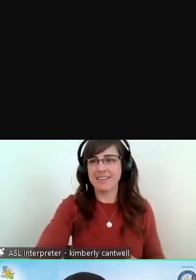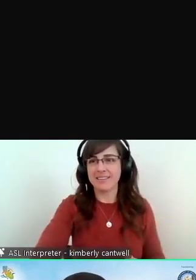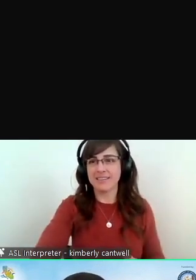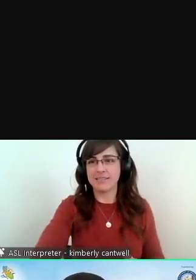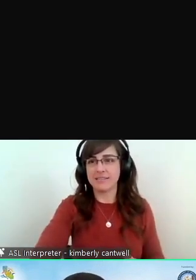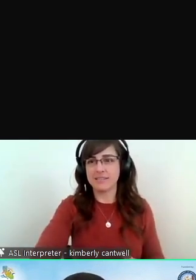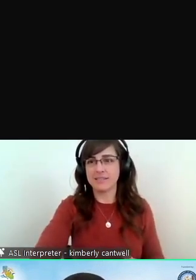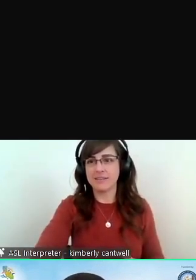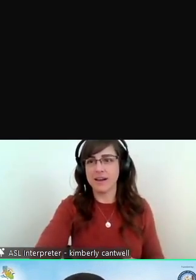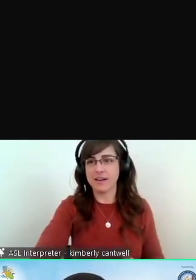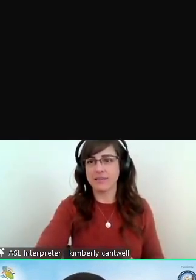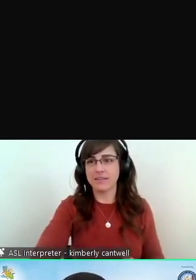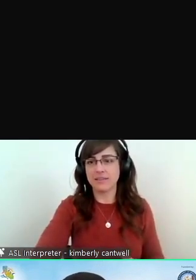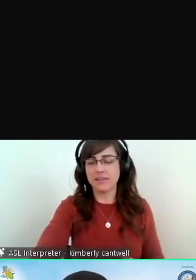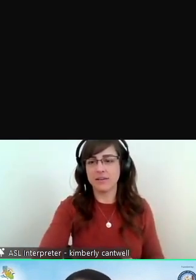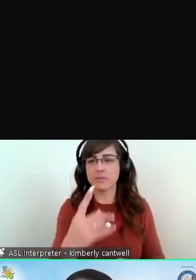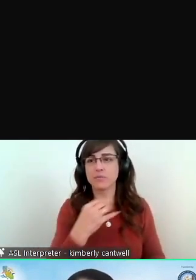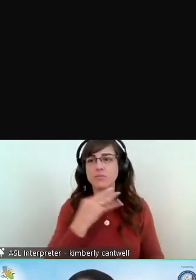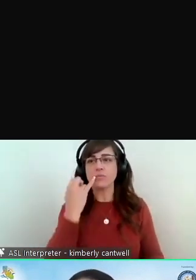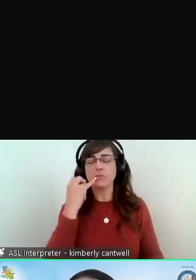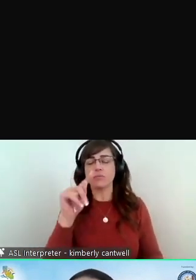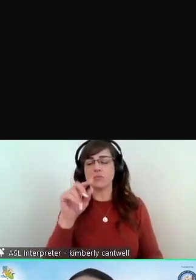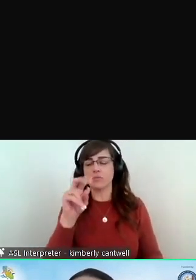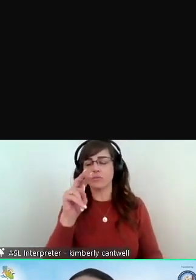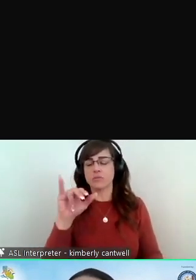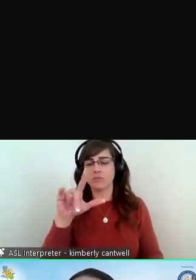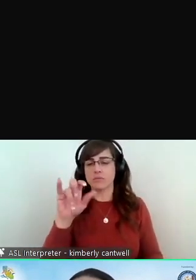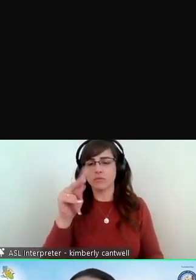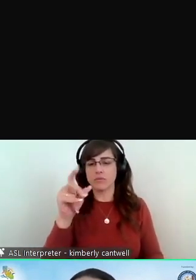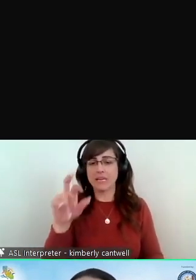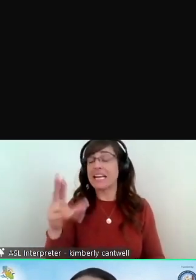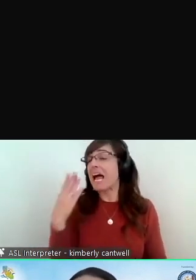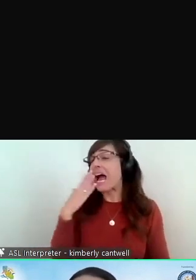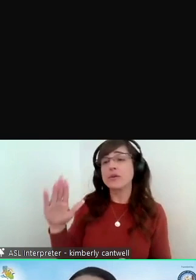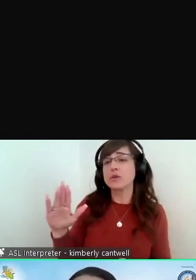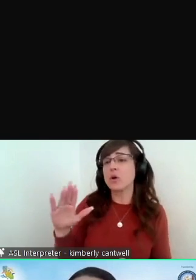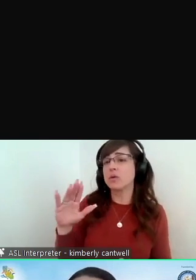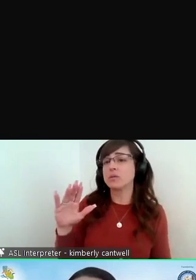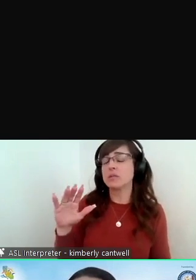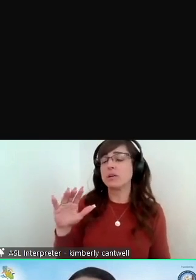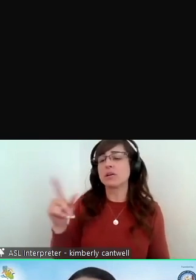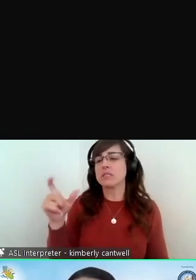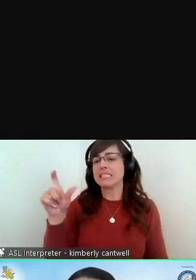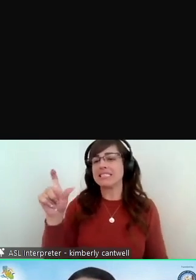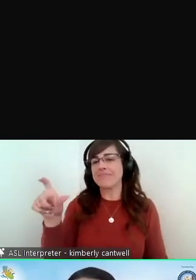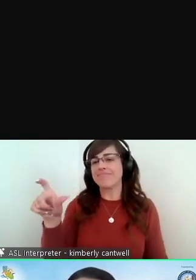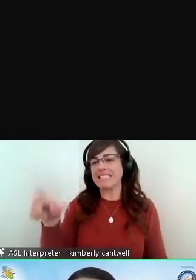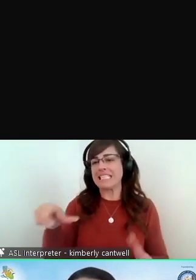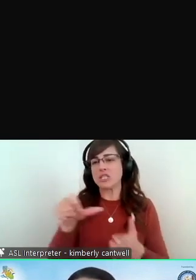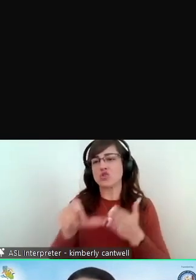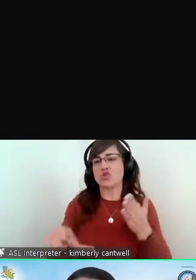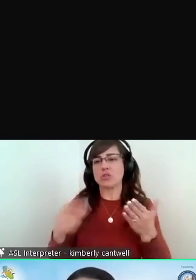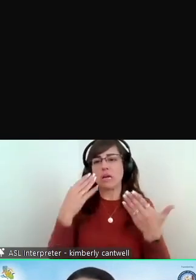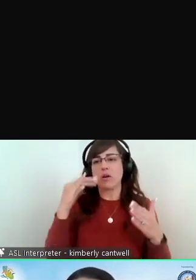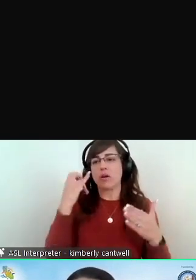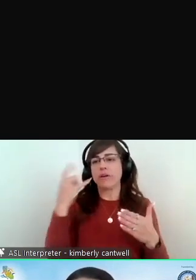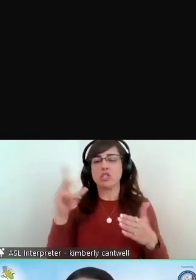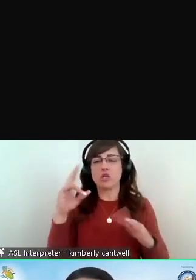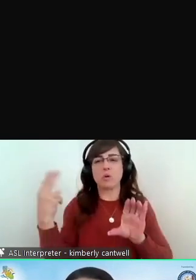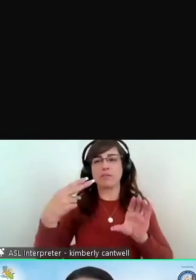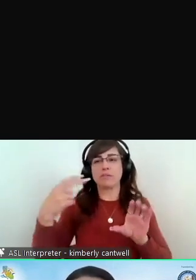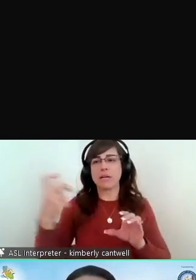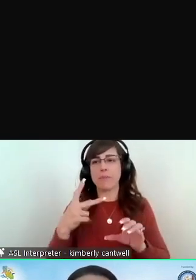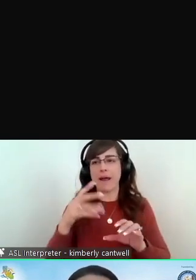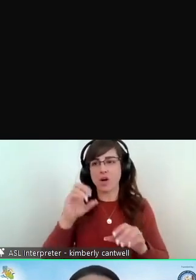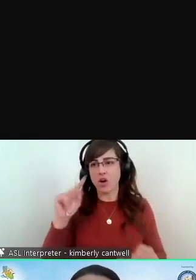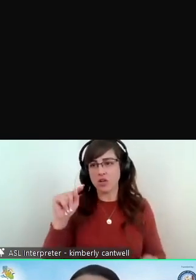Oh, let's see. There's a question about just wondering if Tony Linder, I don't know, she had to have major surgery, so I don't know if she will be coming back